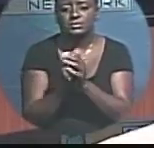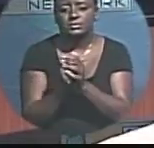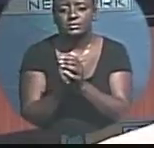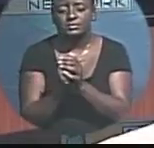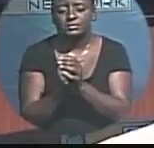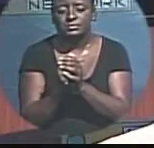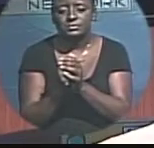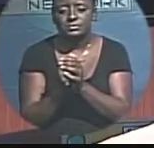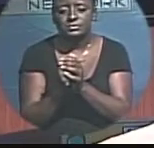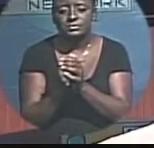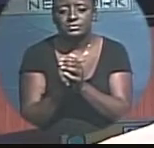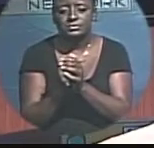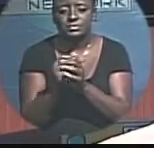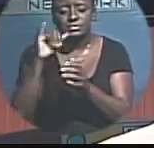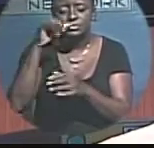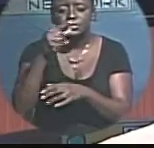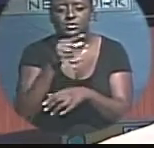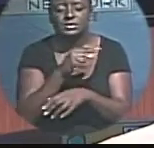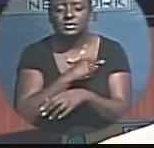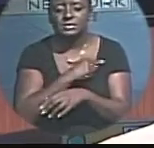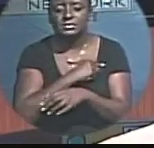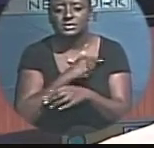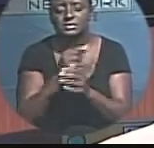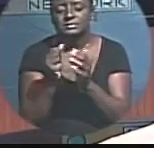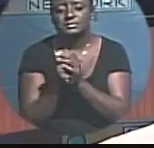knows regattas as well. Julian Gibson explains.